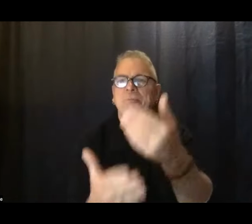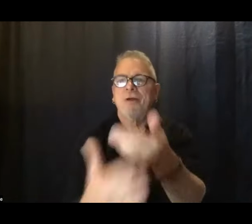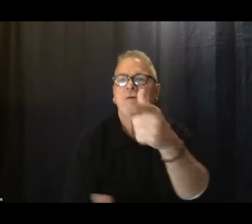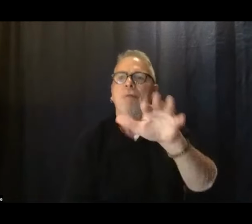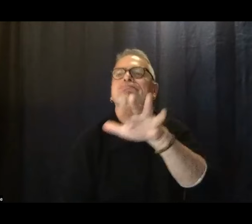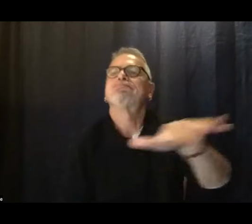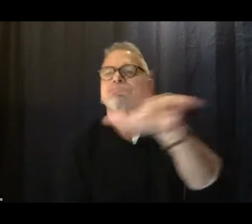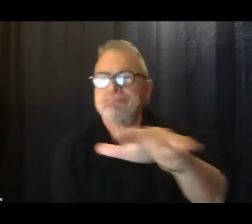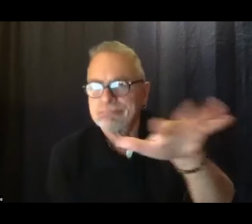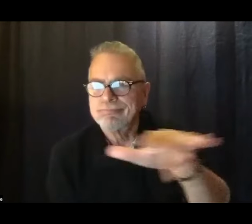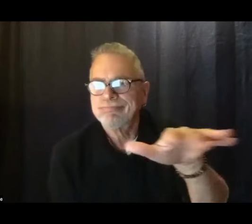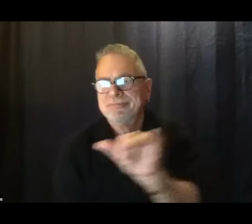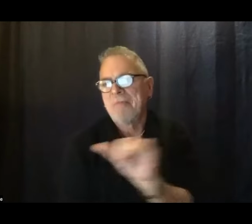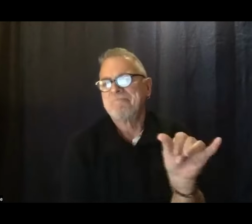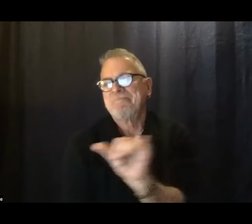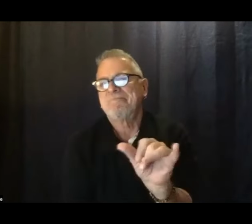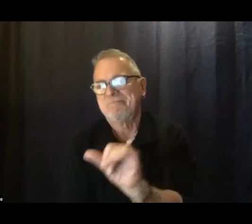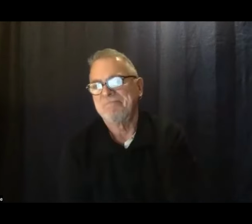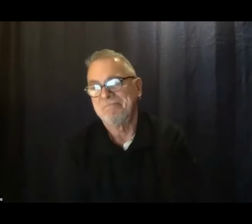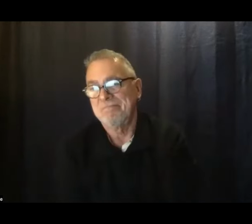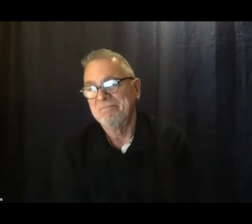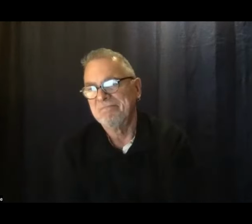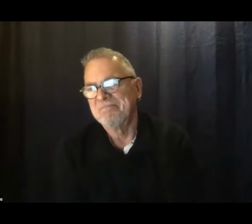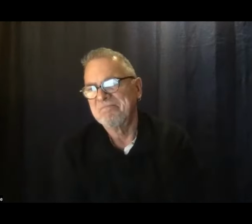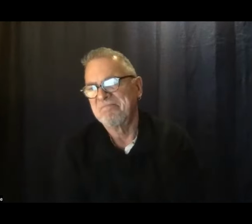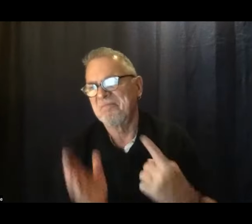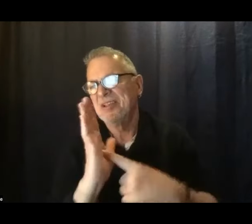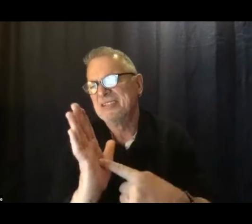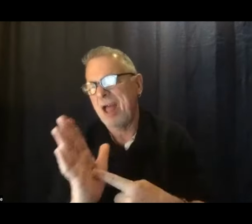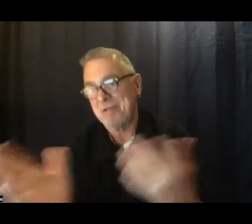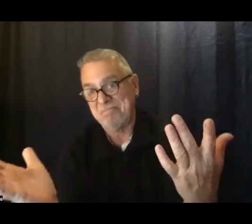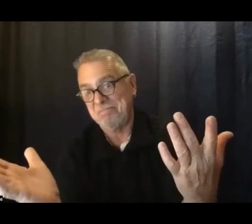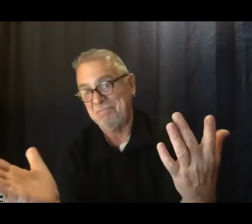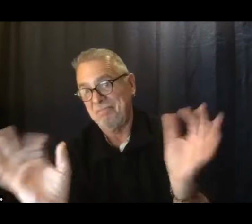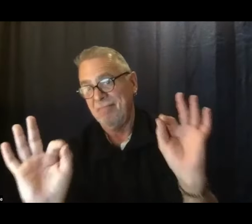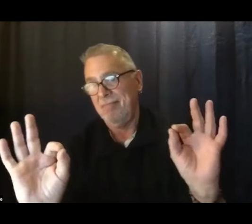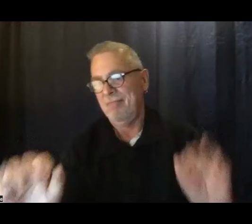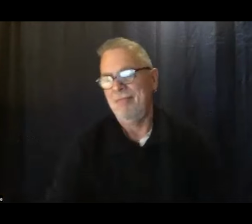hearing. That's how that language works. And fingerspelling in American Sign Language is no different.